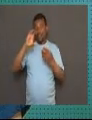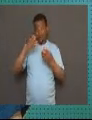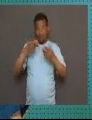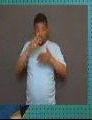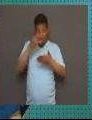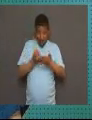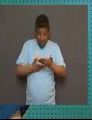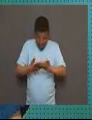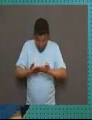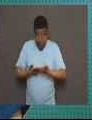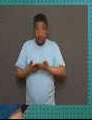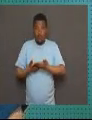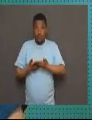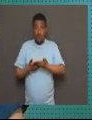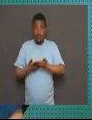maps.